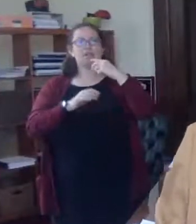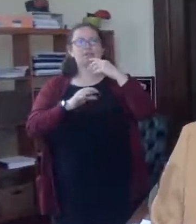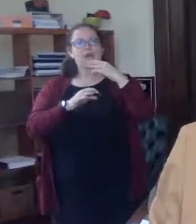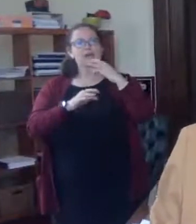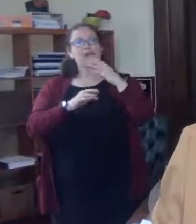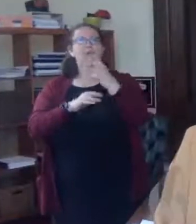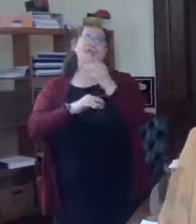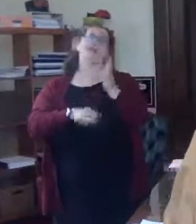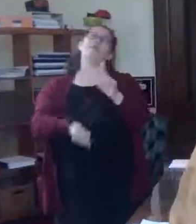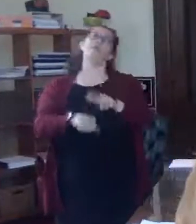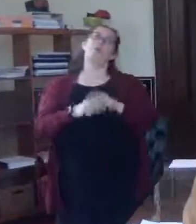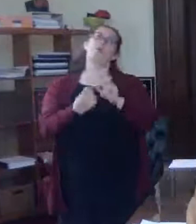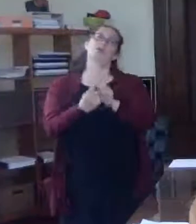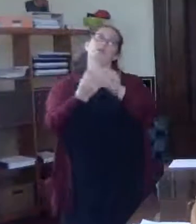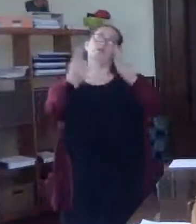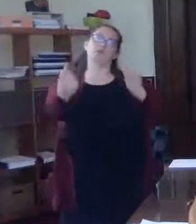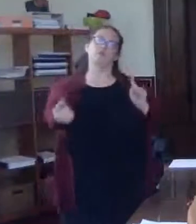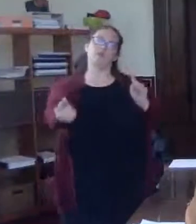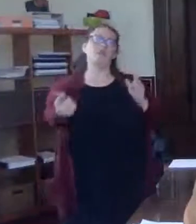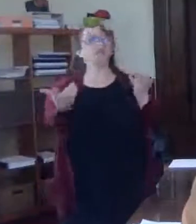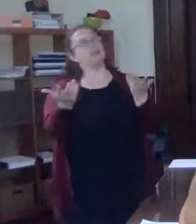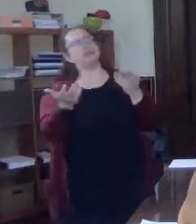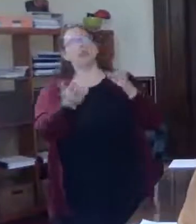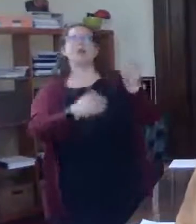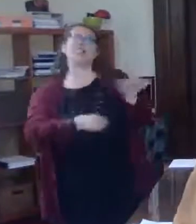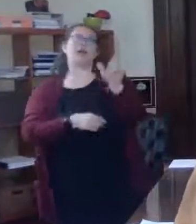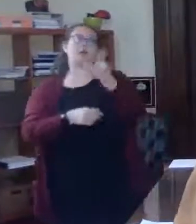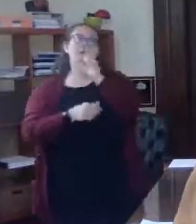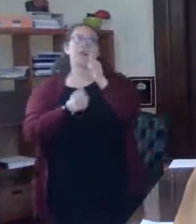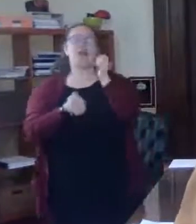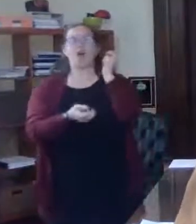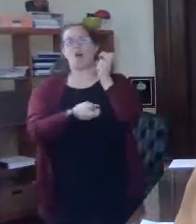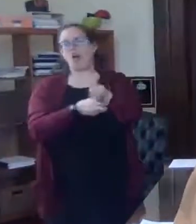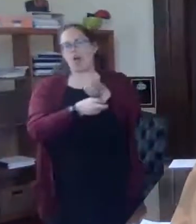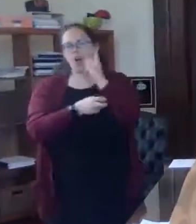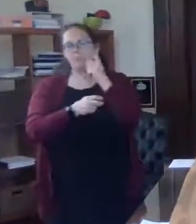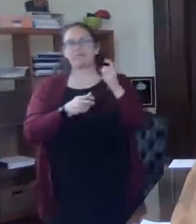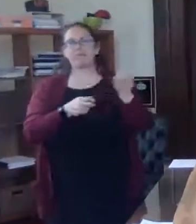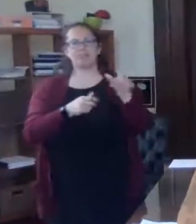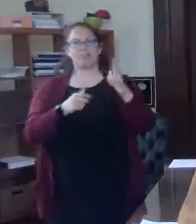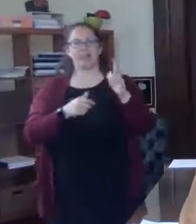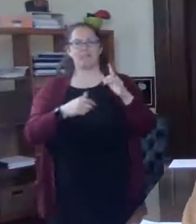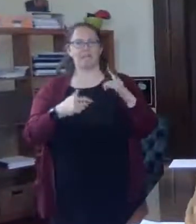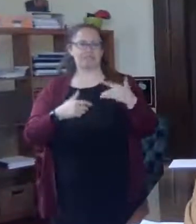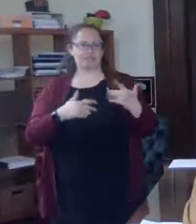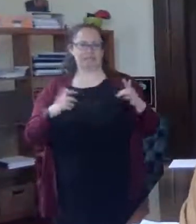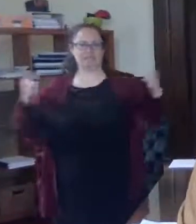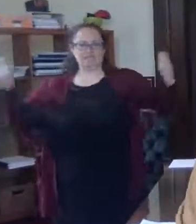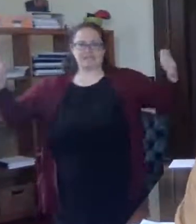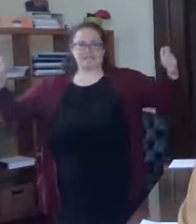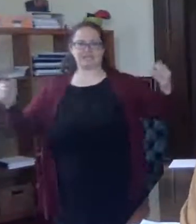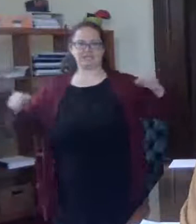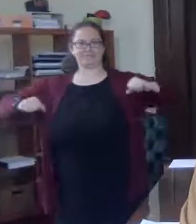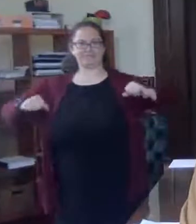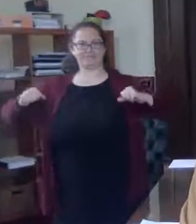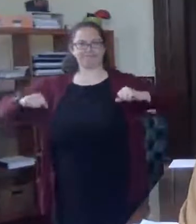And sometimes in a library, that's not too hard to do because they're bigger spaces. But all of